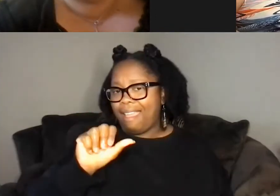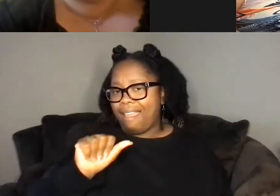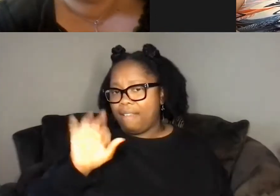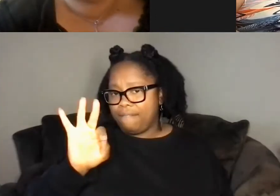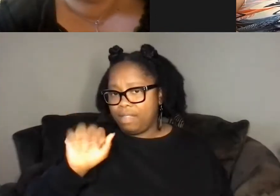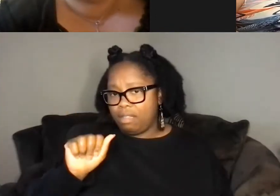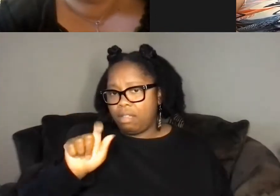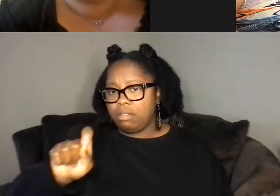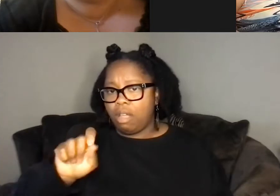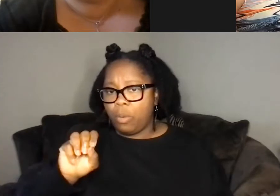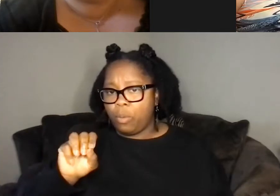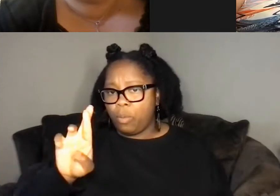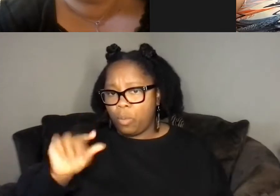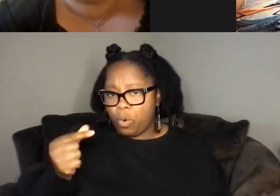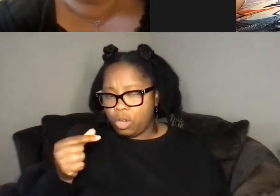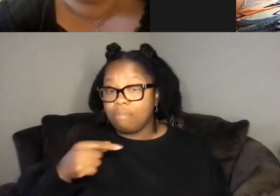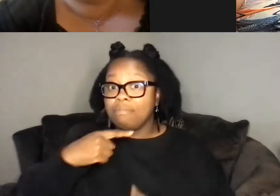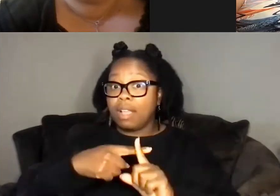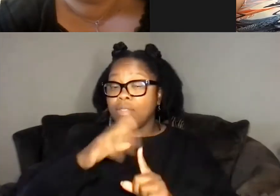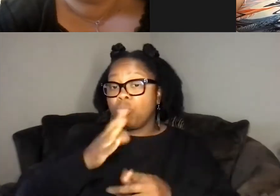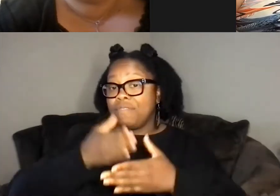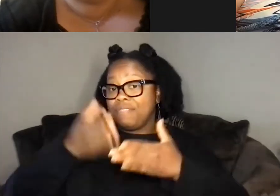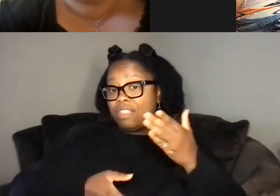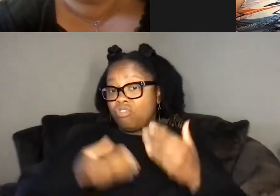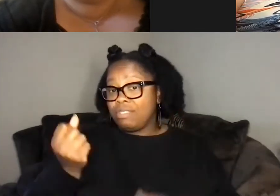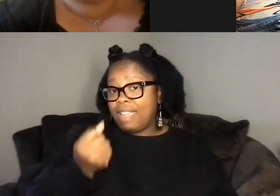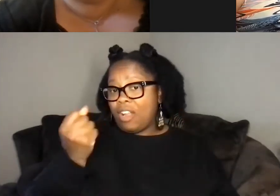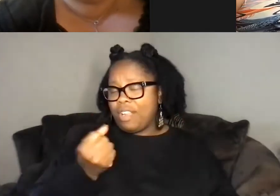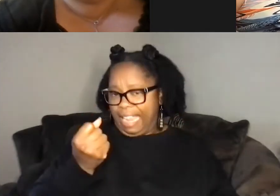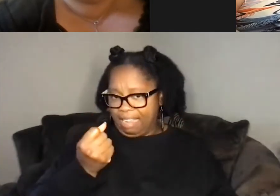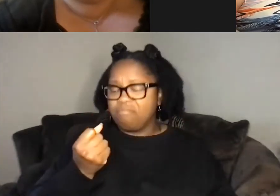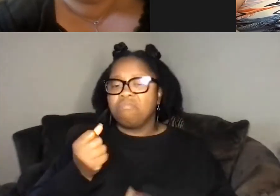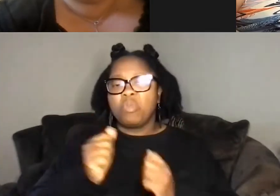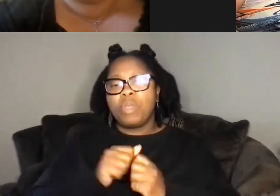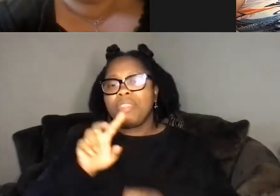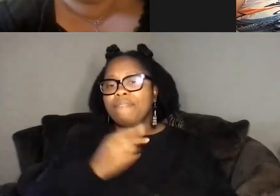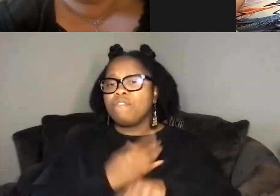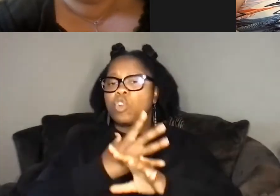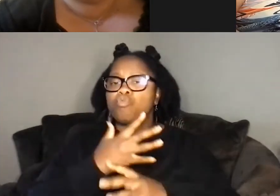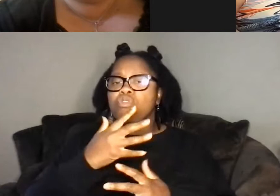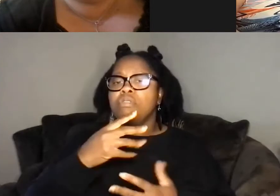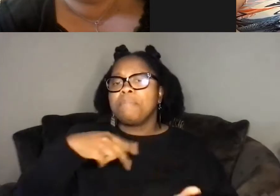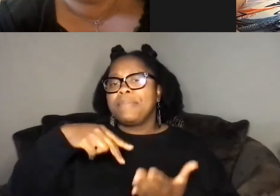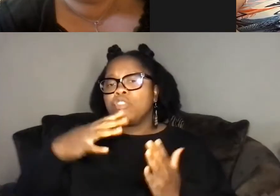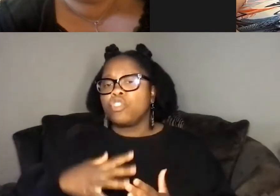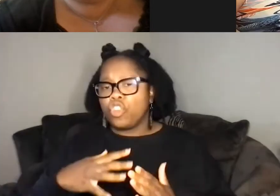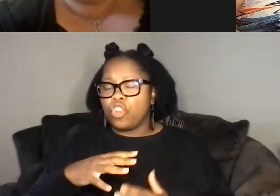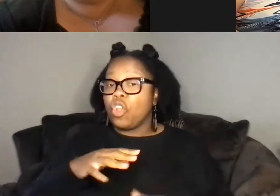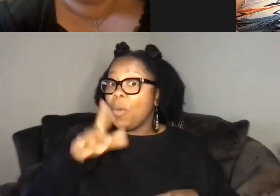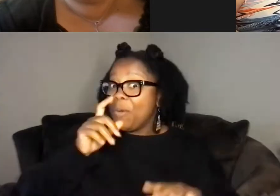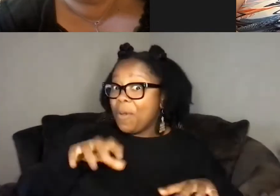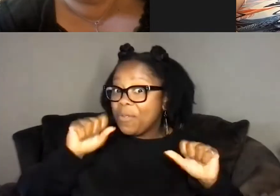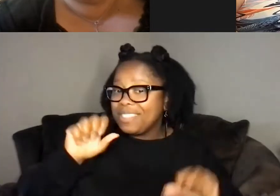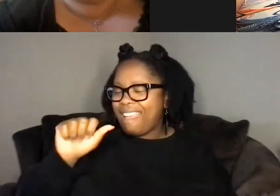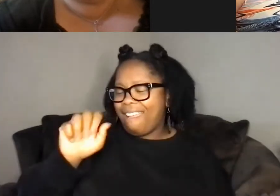We also will finish out the month on Saturday evening with a virtual mixer hosted by a Pound Cake, who